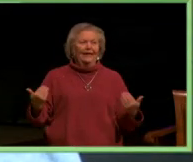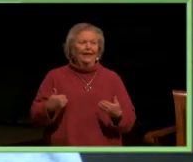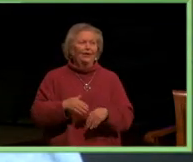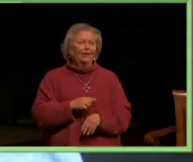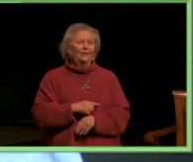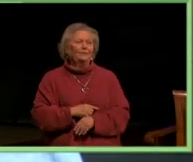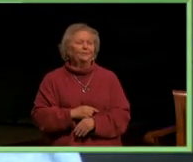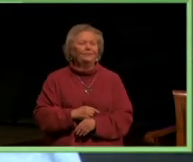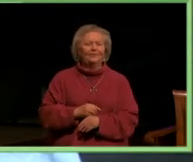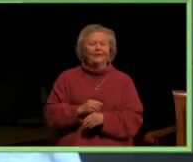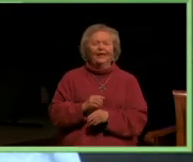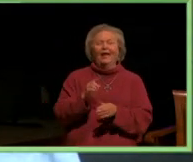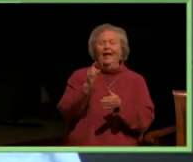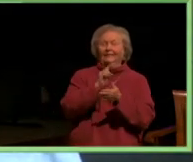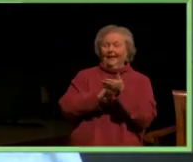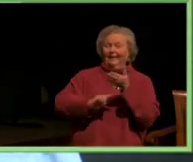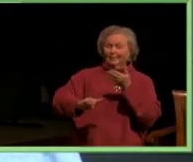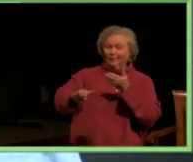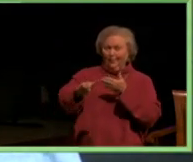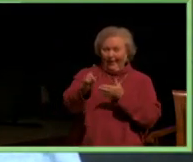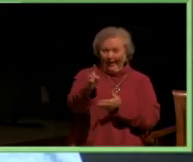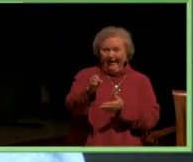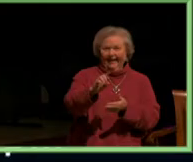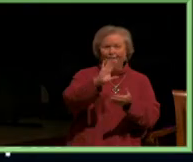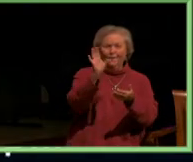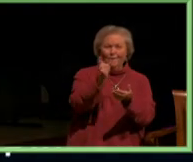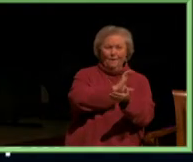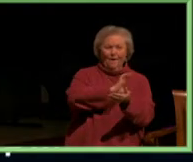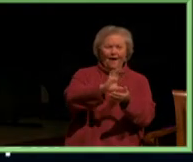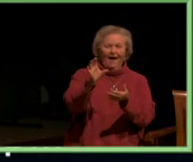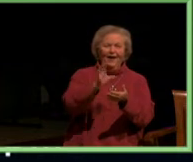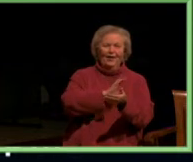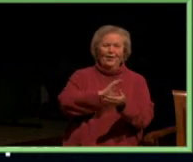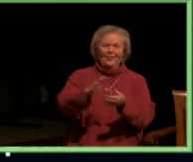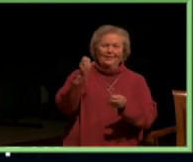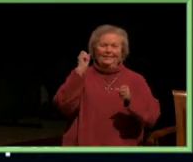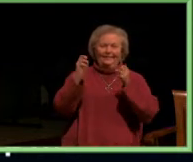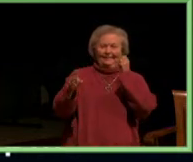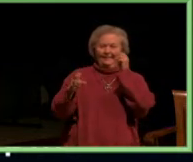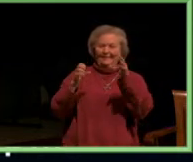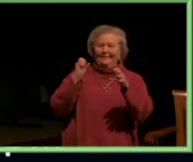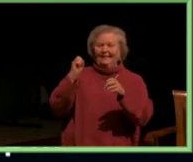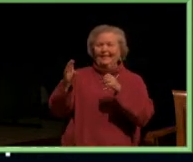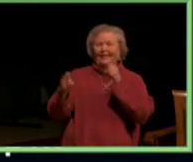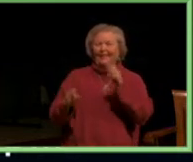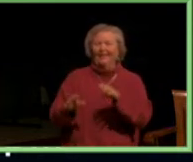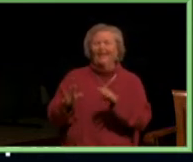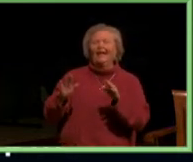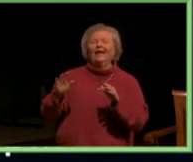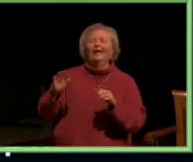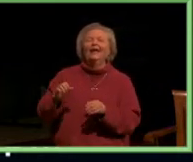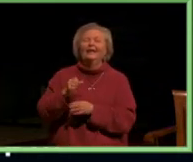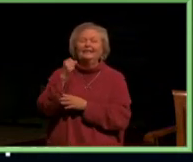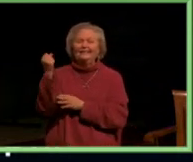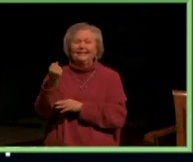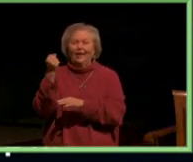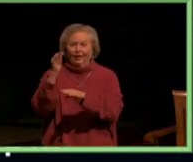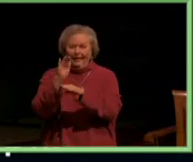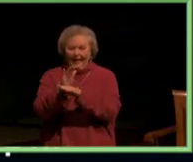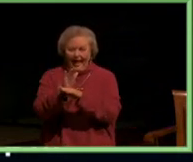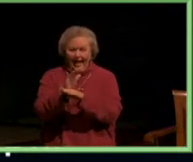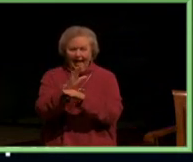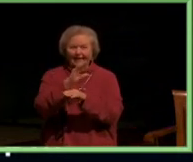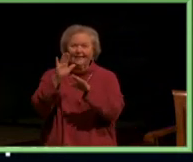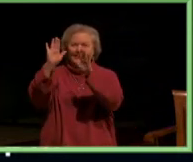Brushy Creek Choir and Orchestra will present Christmas Joy. The concert will take place on Saturday night and Sunday afternoon. No tickets